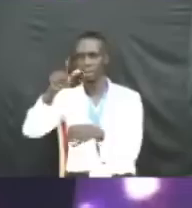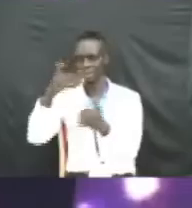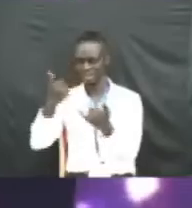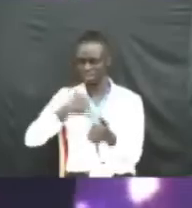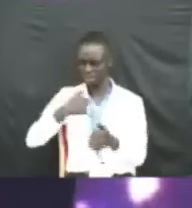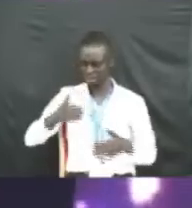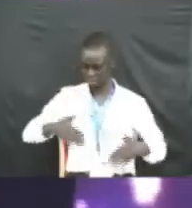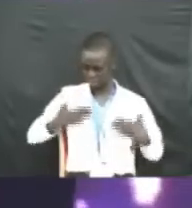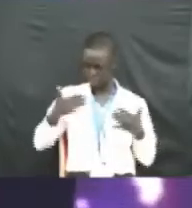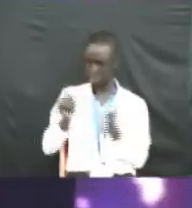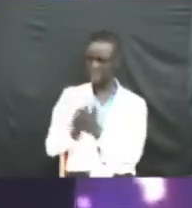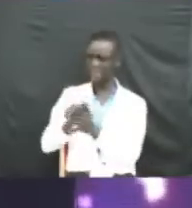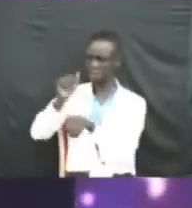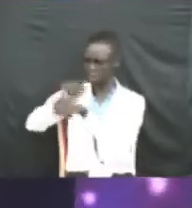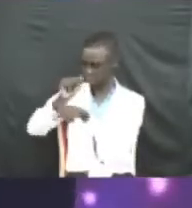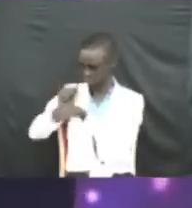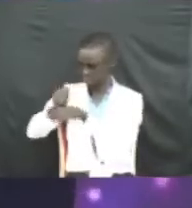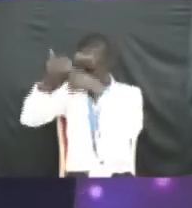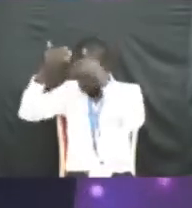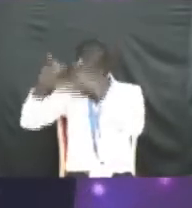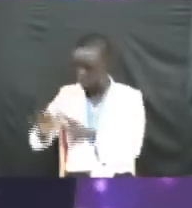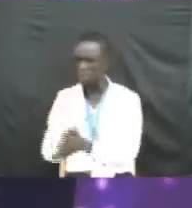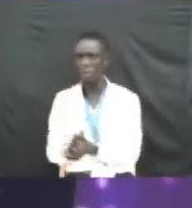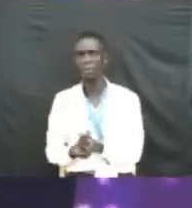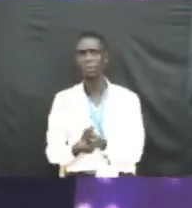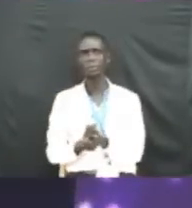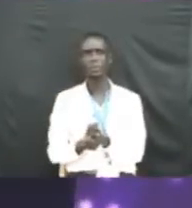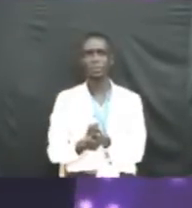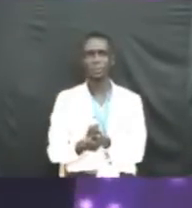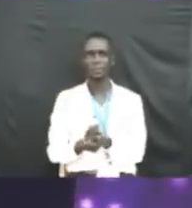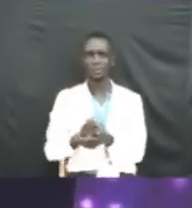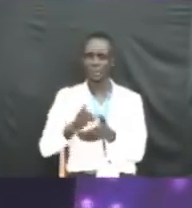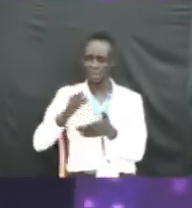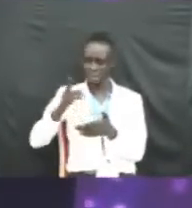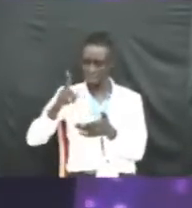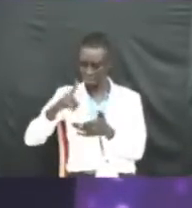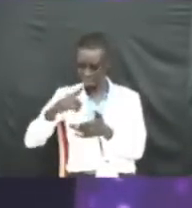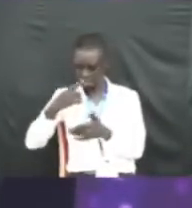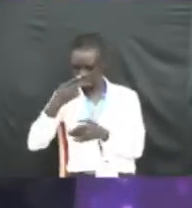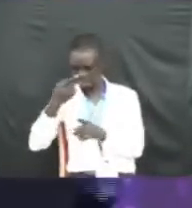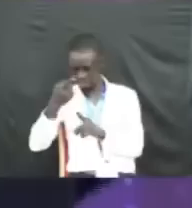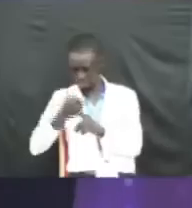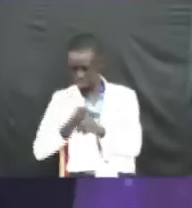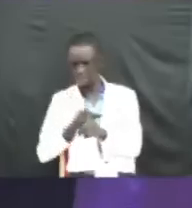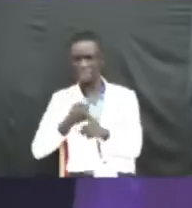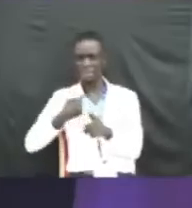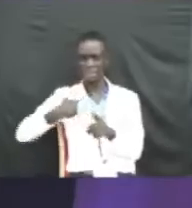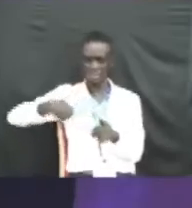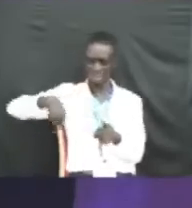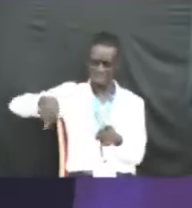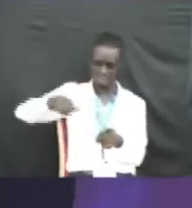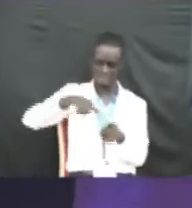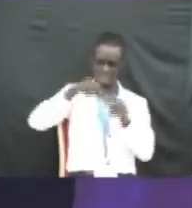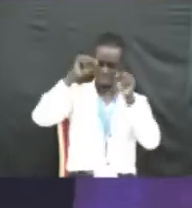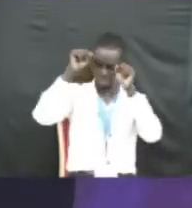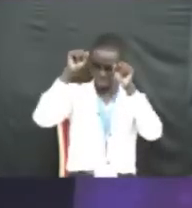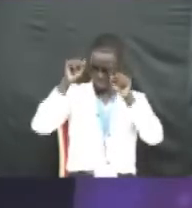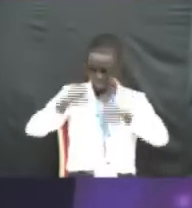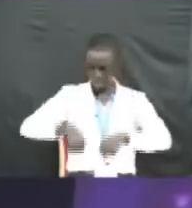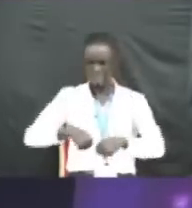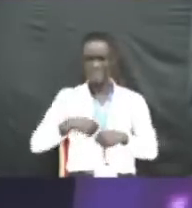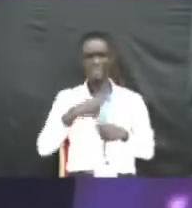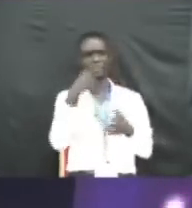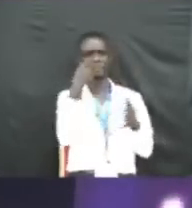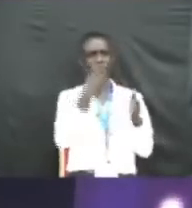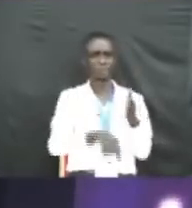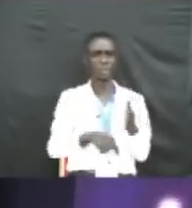completed and in the next couple of months we will be able to place our taxis at